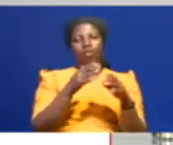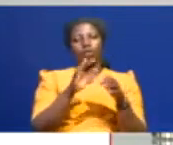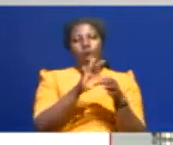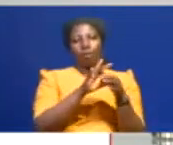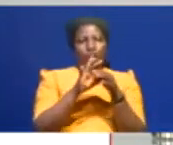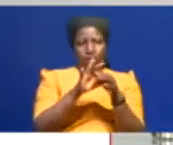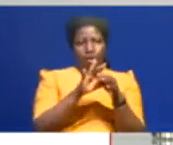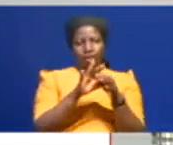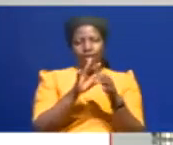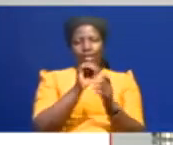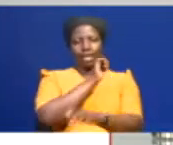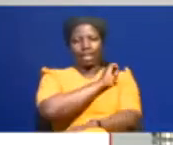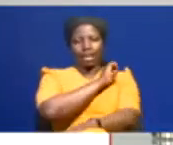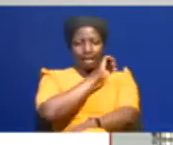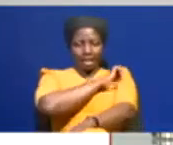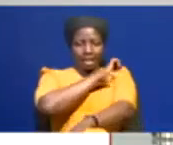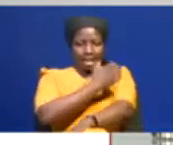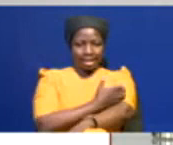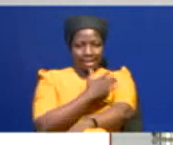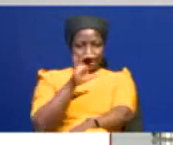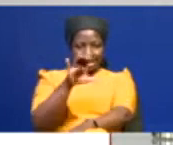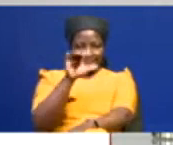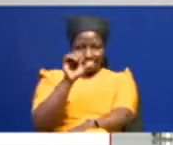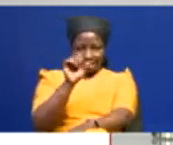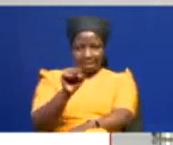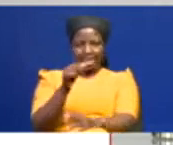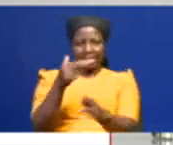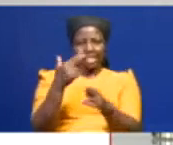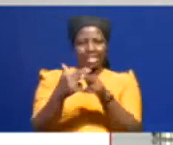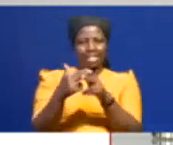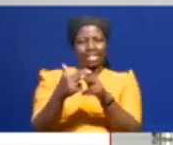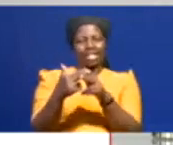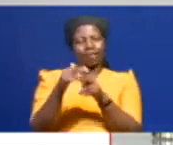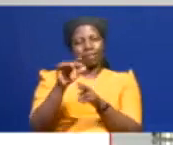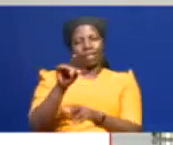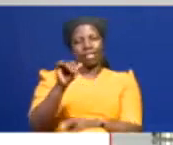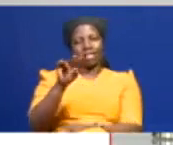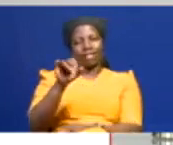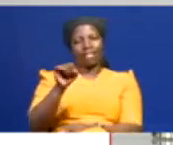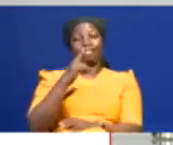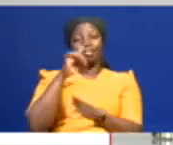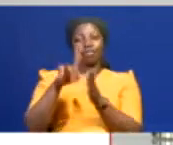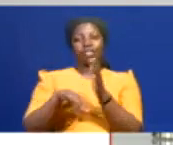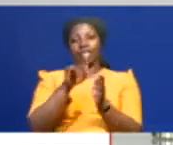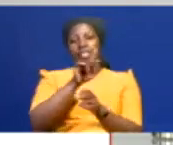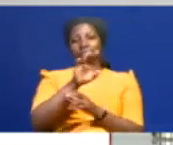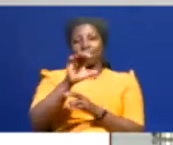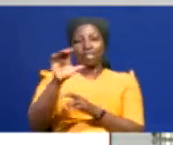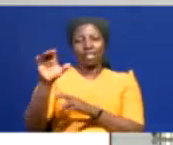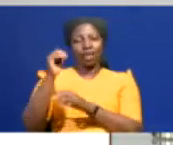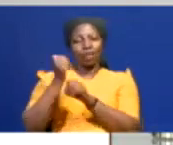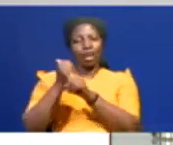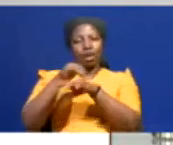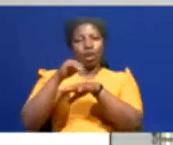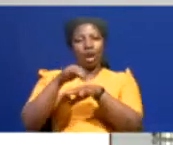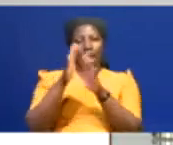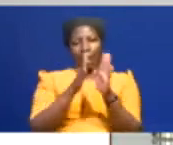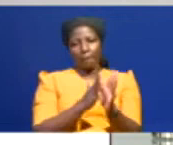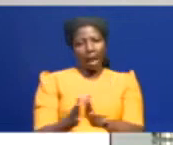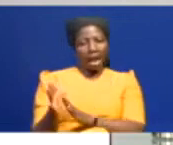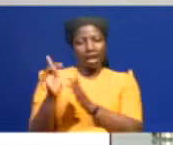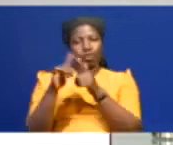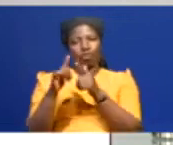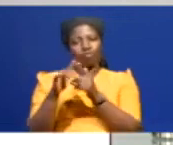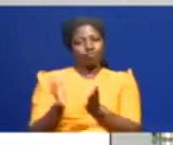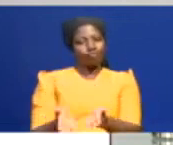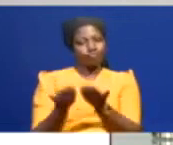Corporation. Energy Cabinet Secretary Davis Chirchir says KPC is working on a plan to revive the dormant oil refinery,